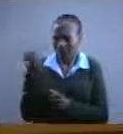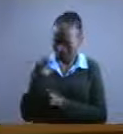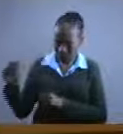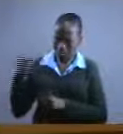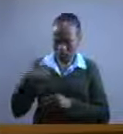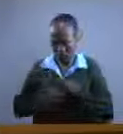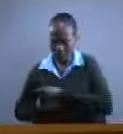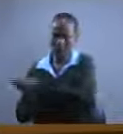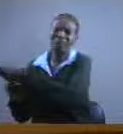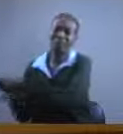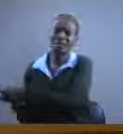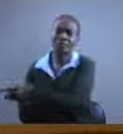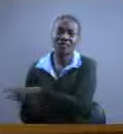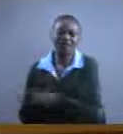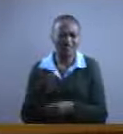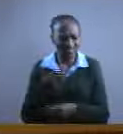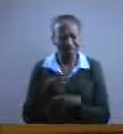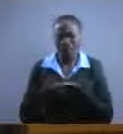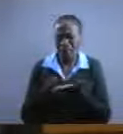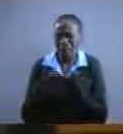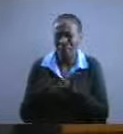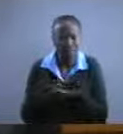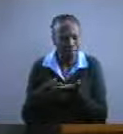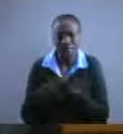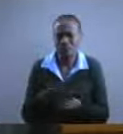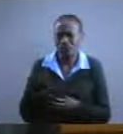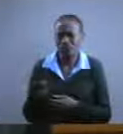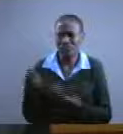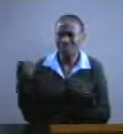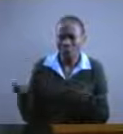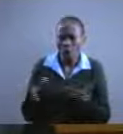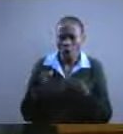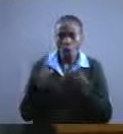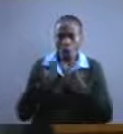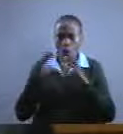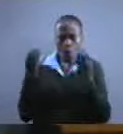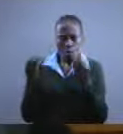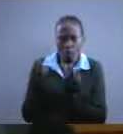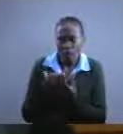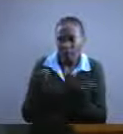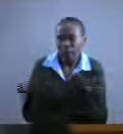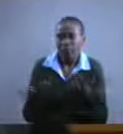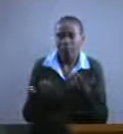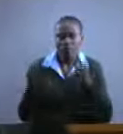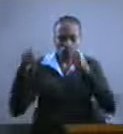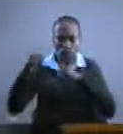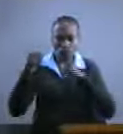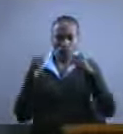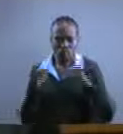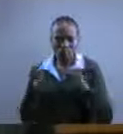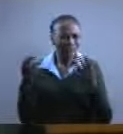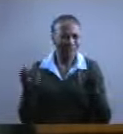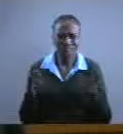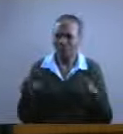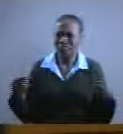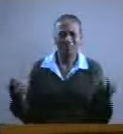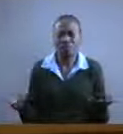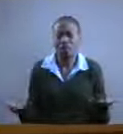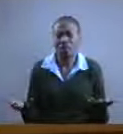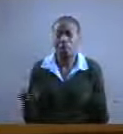debate sets a distressing precedent. The committee had no consensus that it should be a statement because the DA